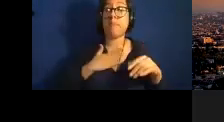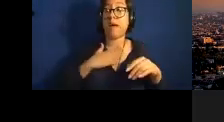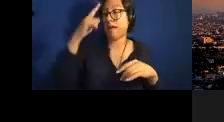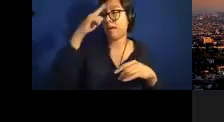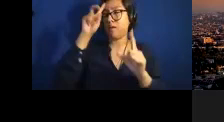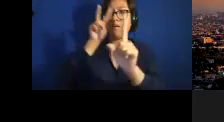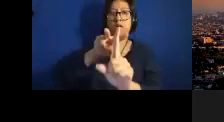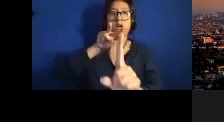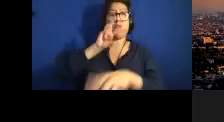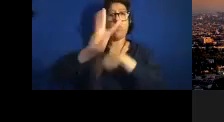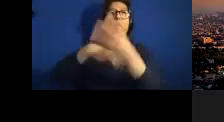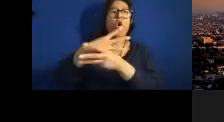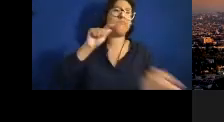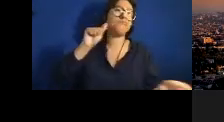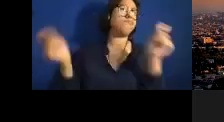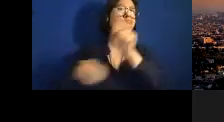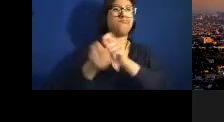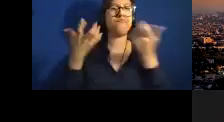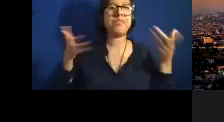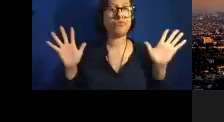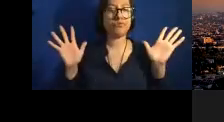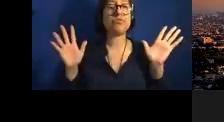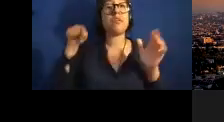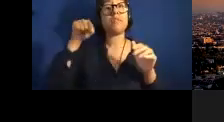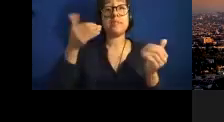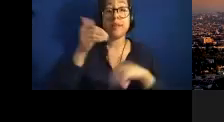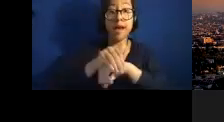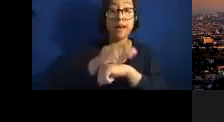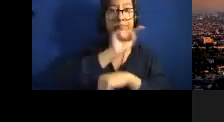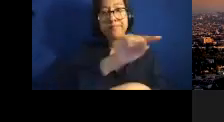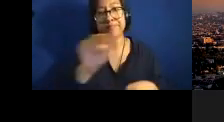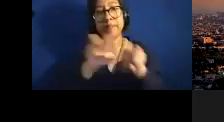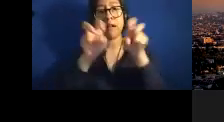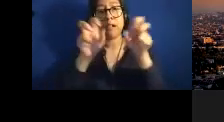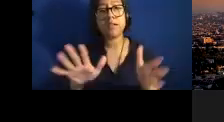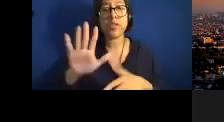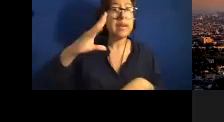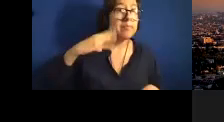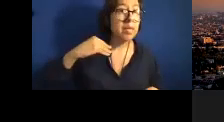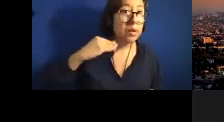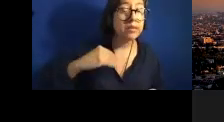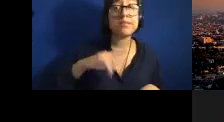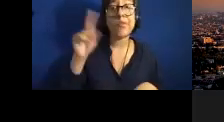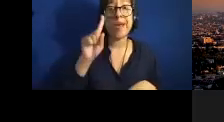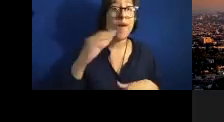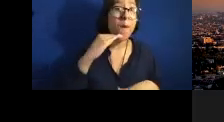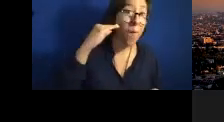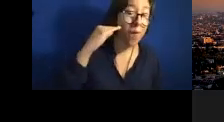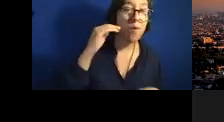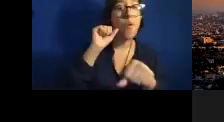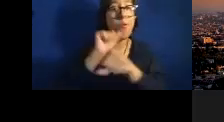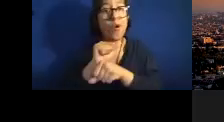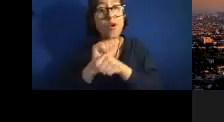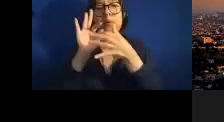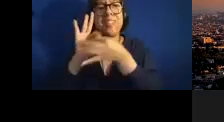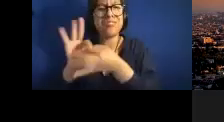panelists, to the extent that they feel comfortable, are gonna talk about their experiences, have been at home, at work, in the movement, and in the relationships